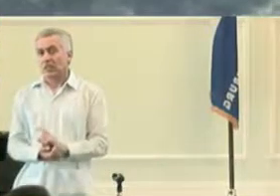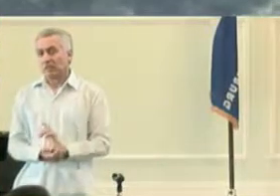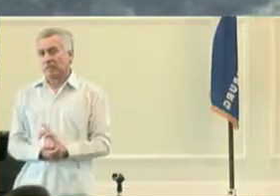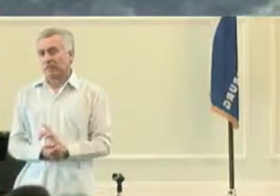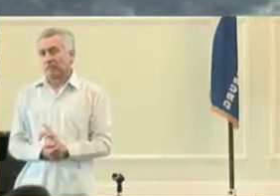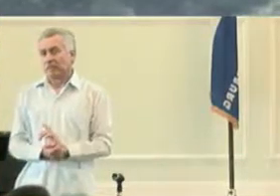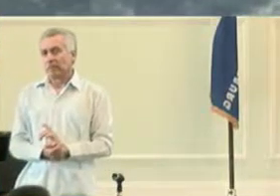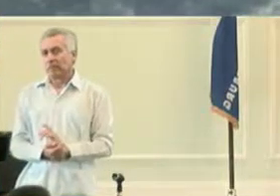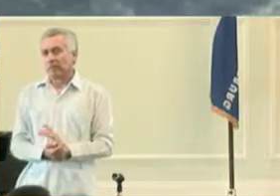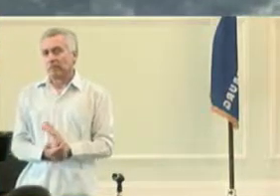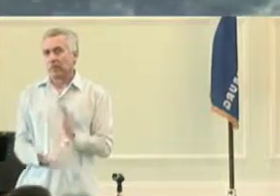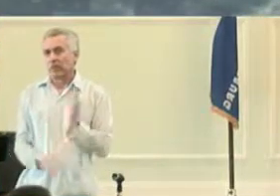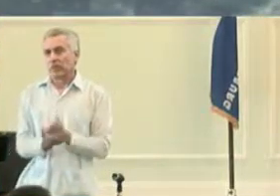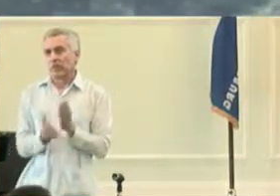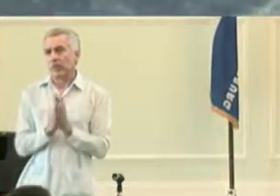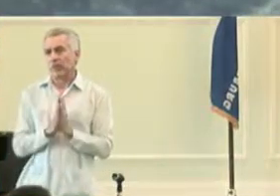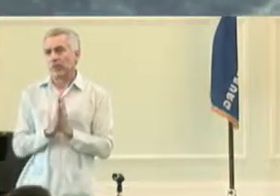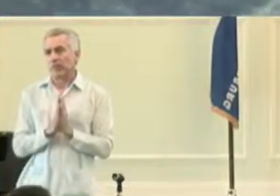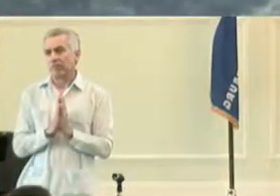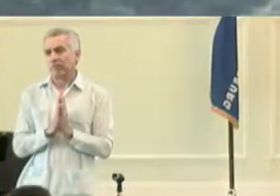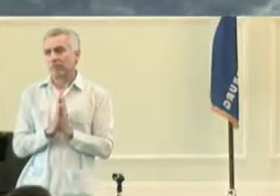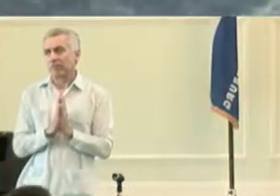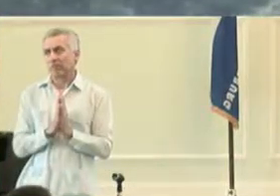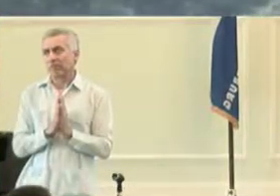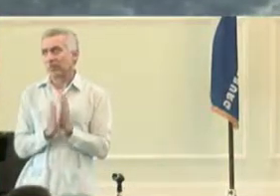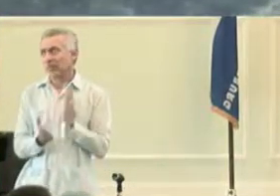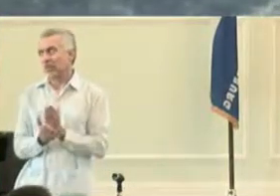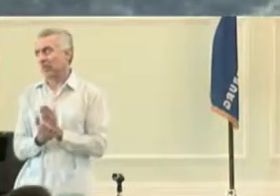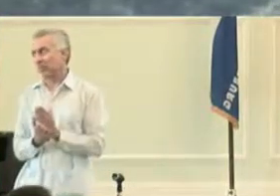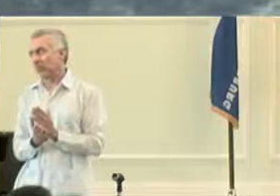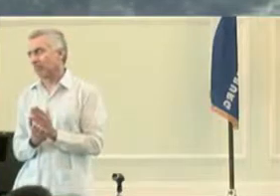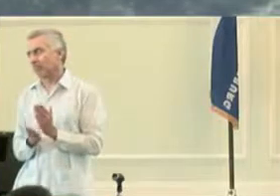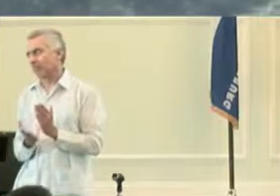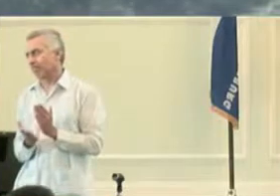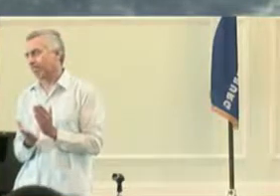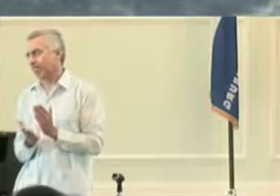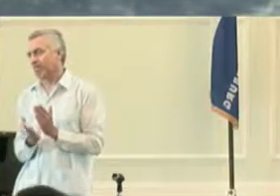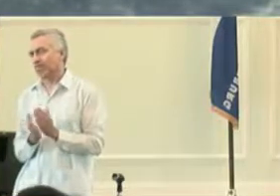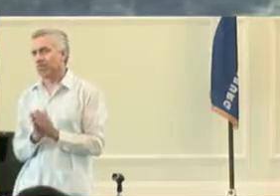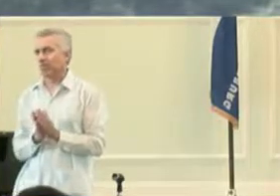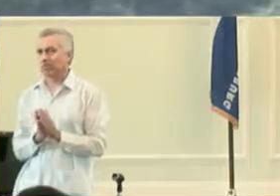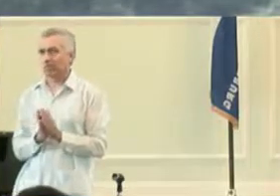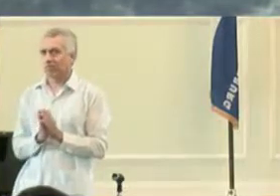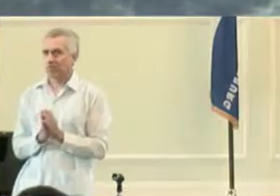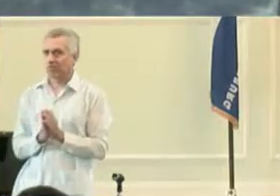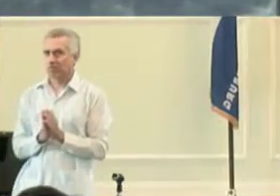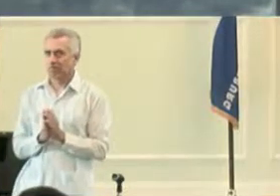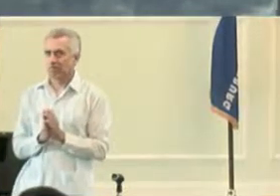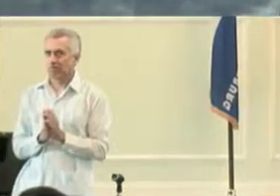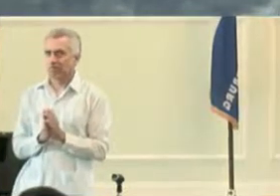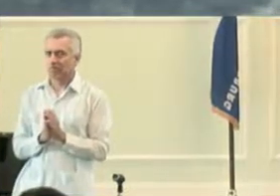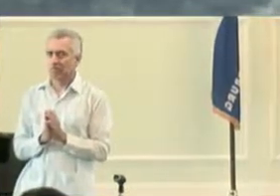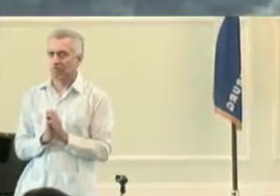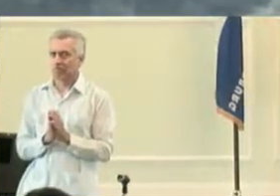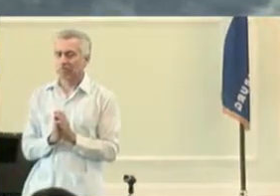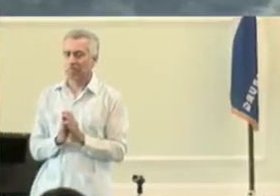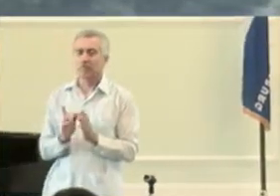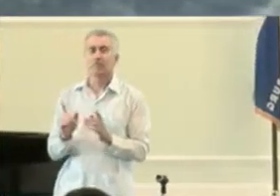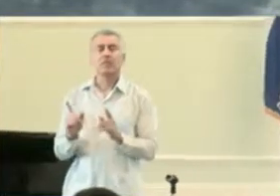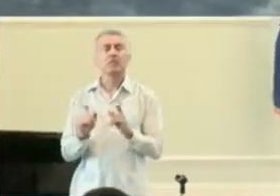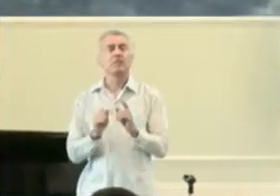dark so that we don't see ourselves as we really are. So the truth